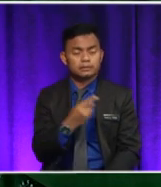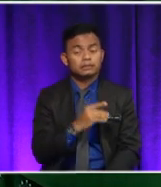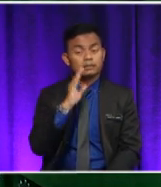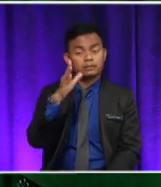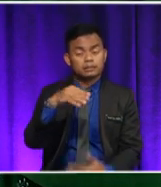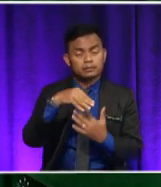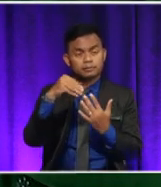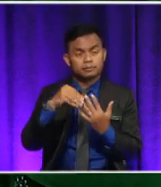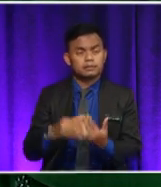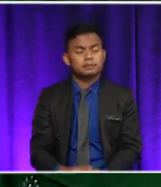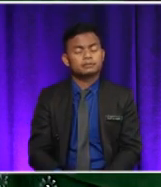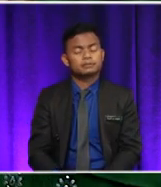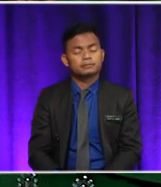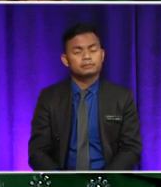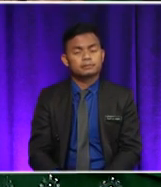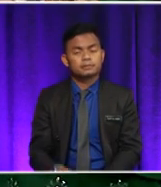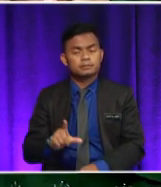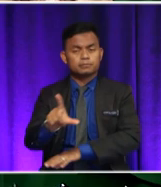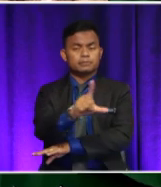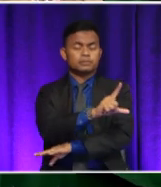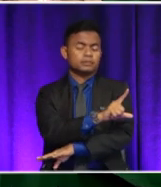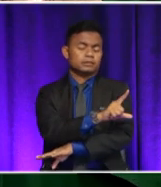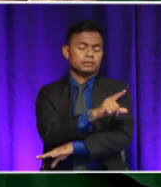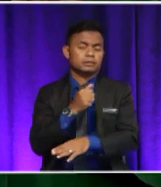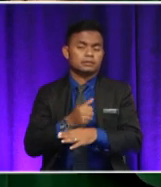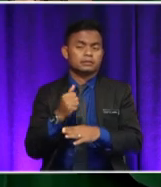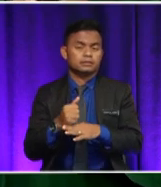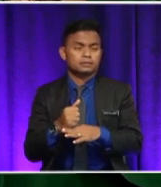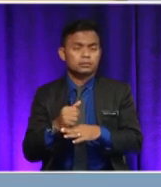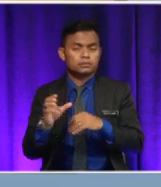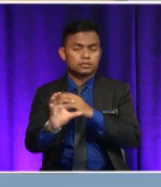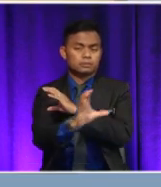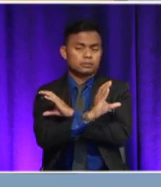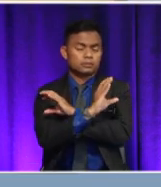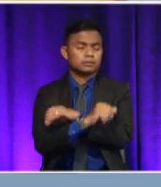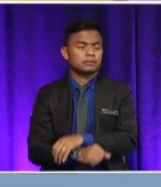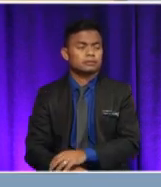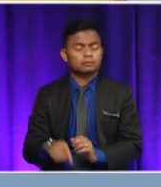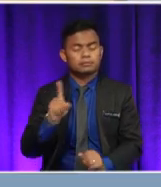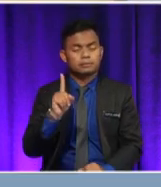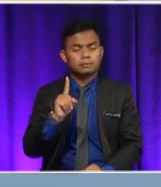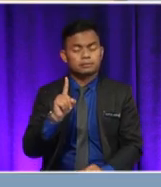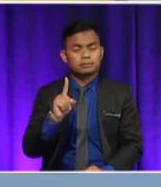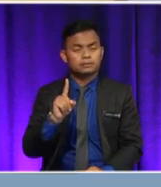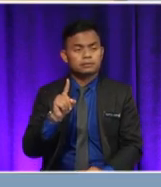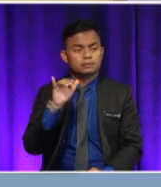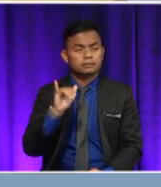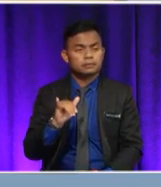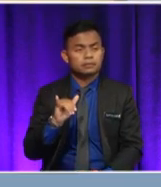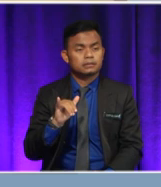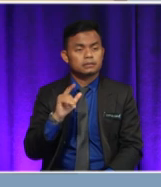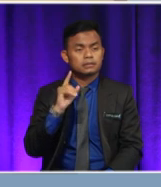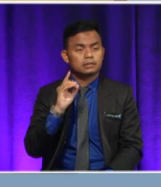a beach holiday or do extreme activities? Okay, so girls, what's your choice? Oh, wait,